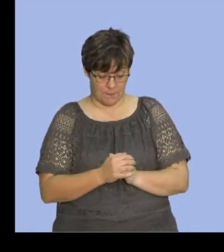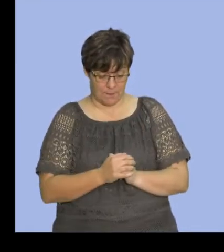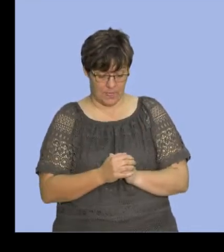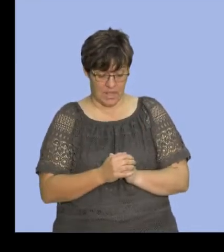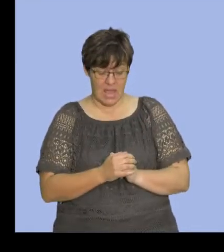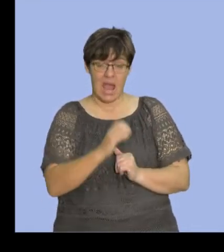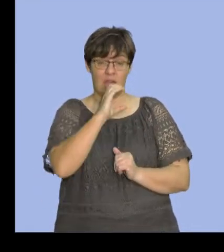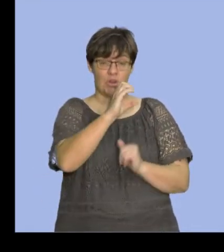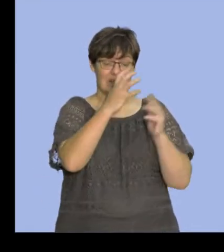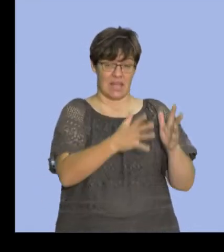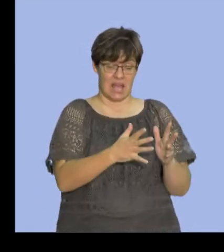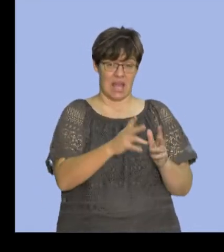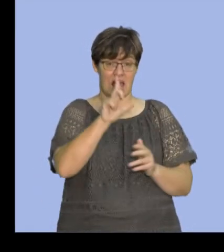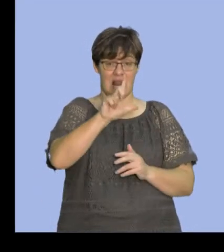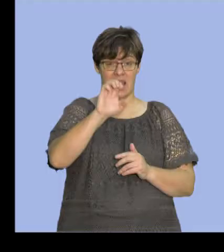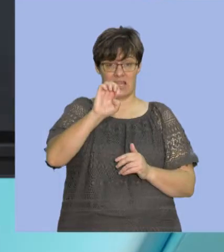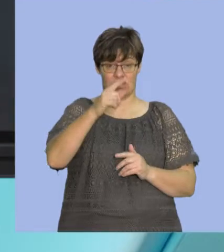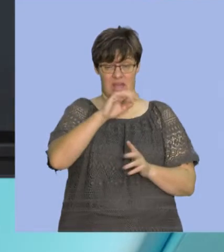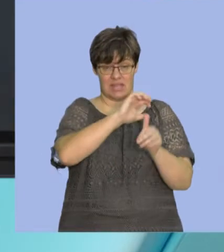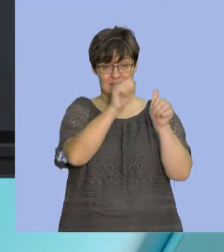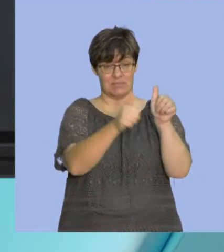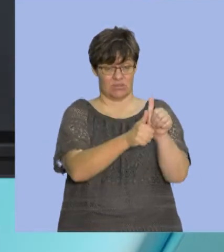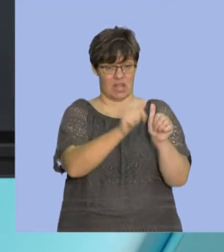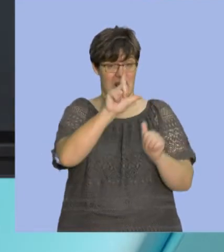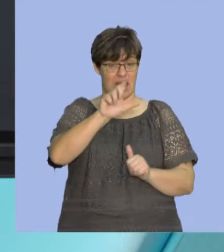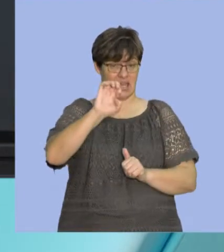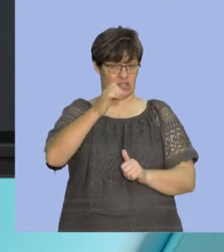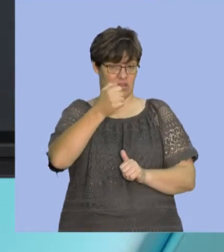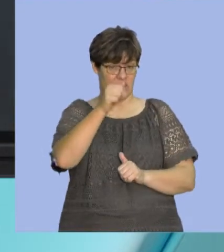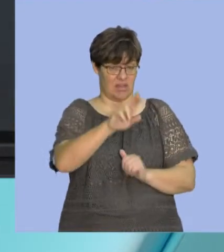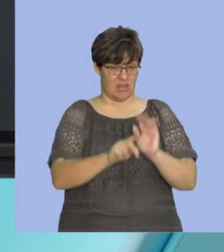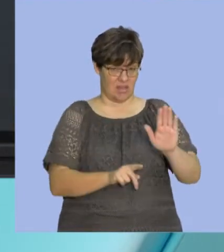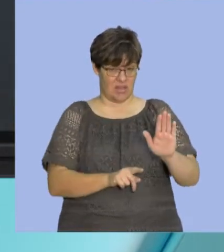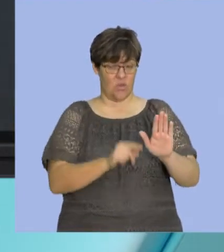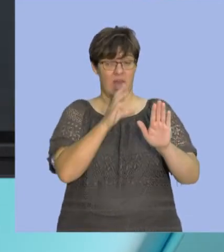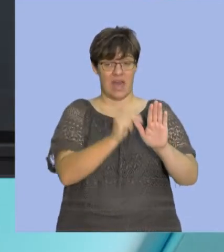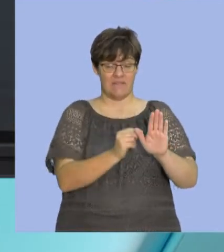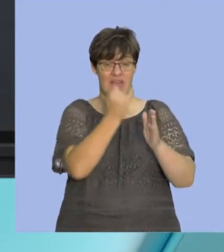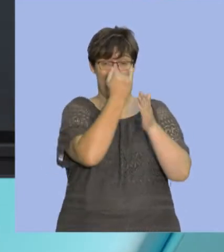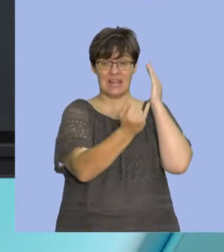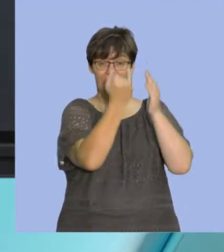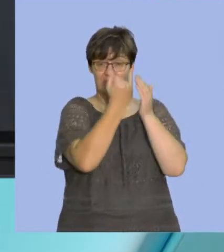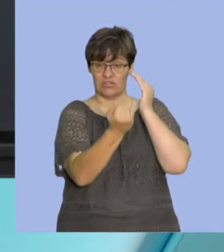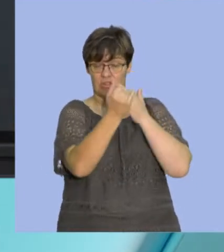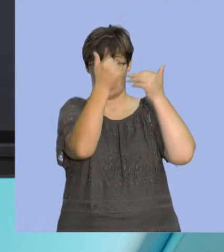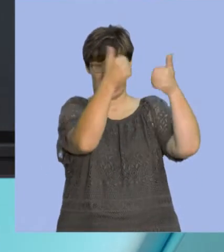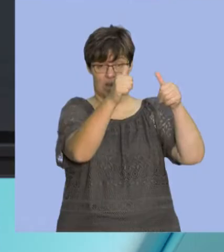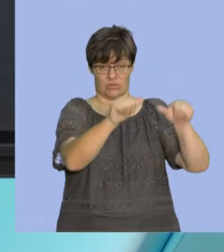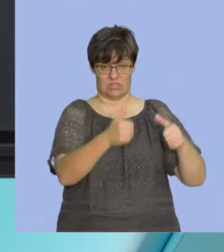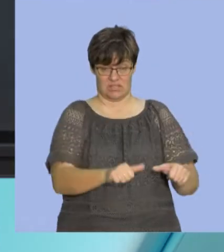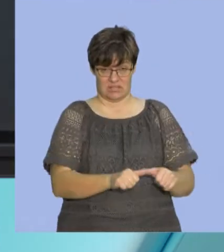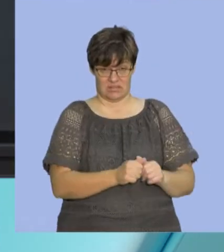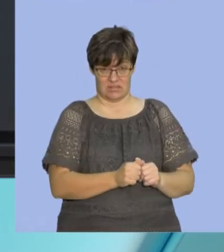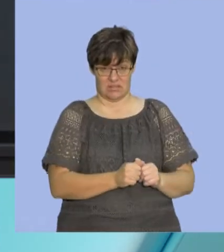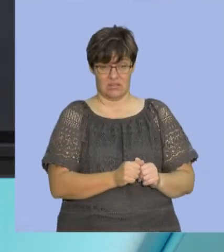ledger, which is your subsidiary ledger, right? You have individual accounts of